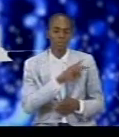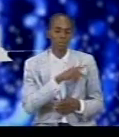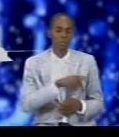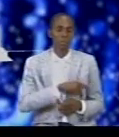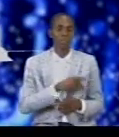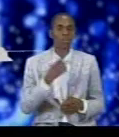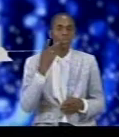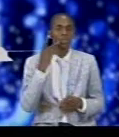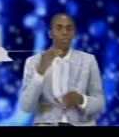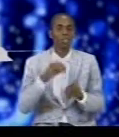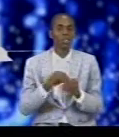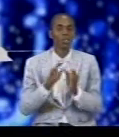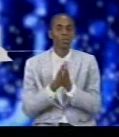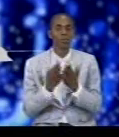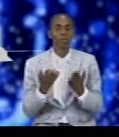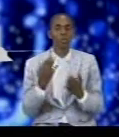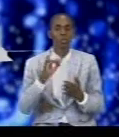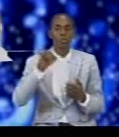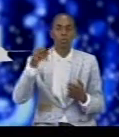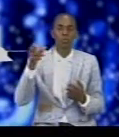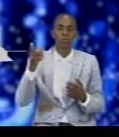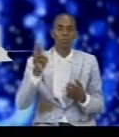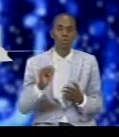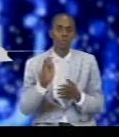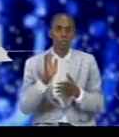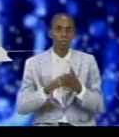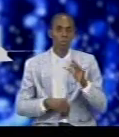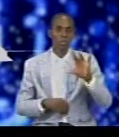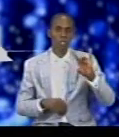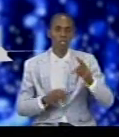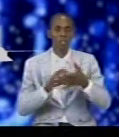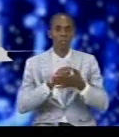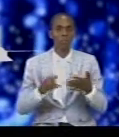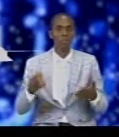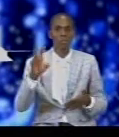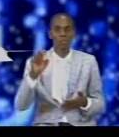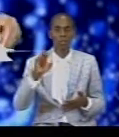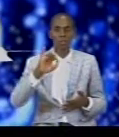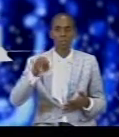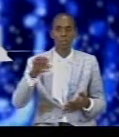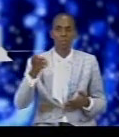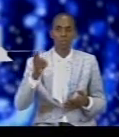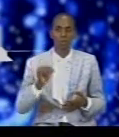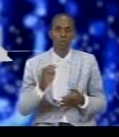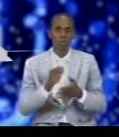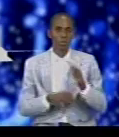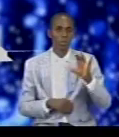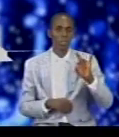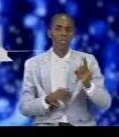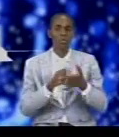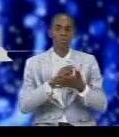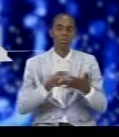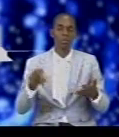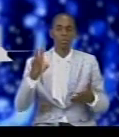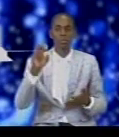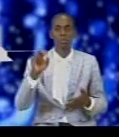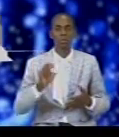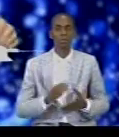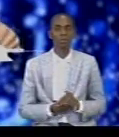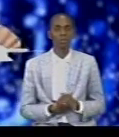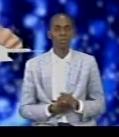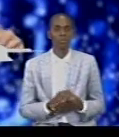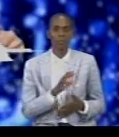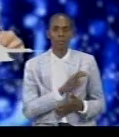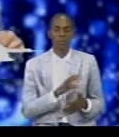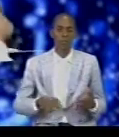chapter 8, look at verse, from verse 30 there, John chapter 8, let's read from verse 30. Christ is